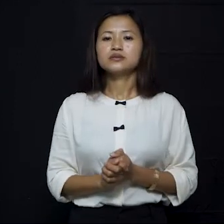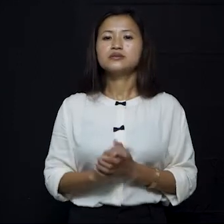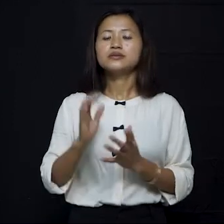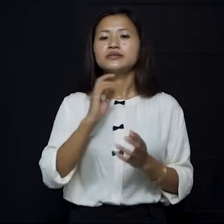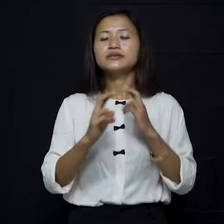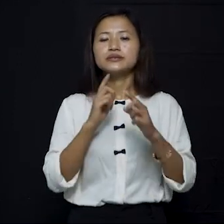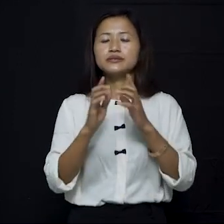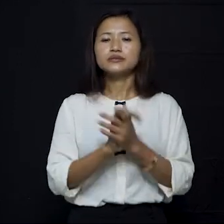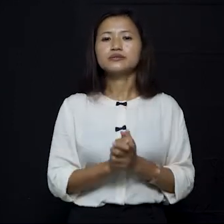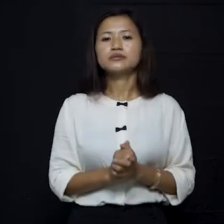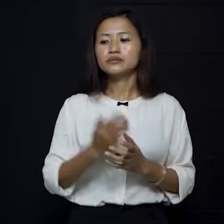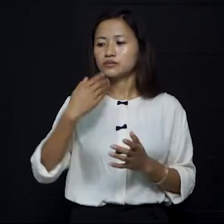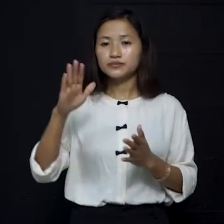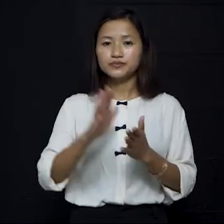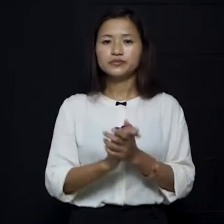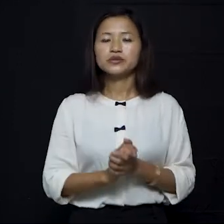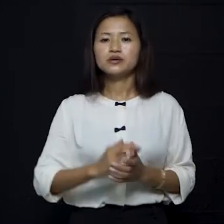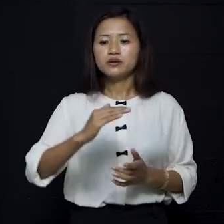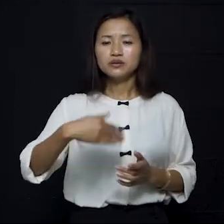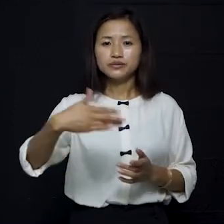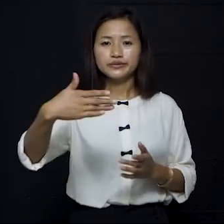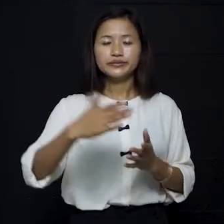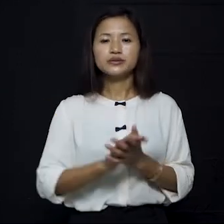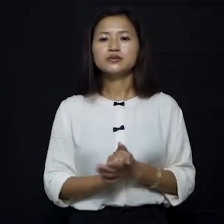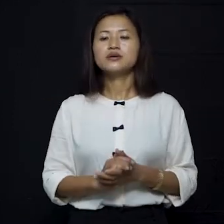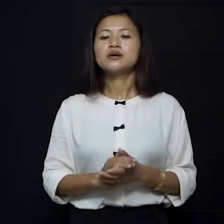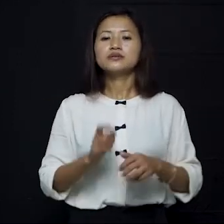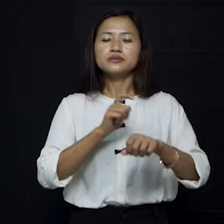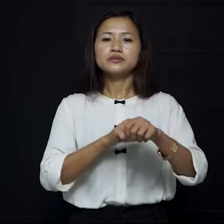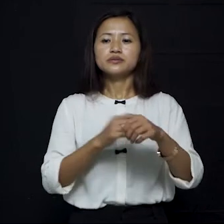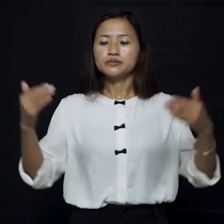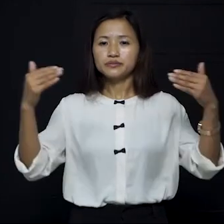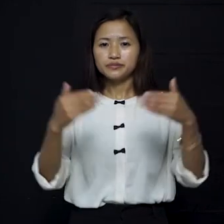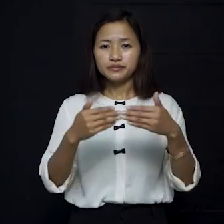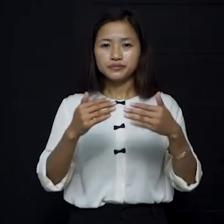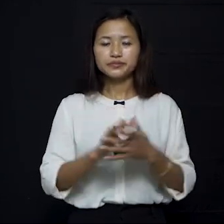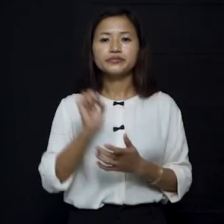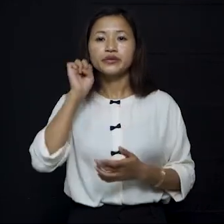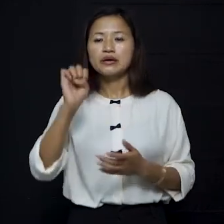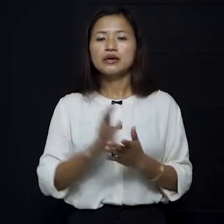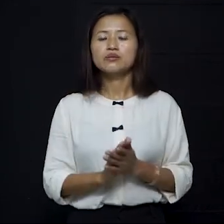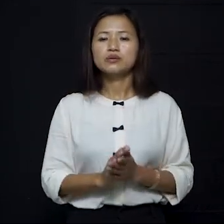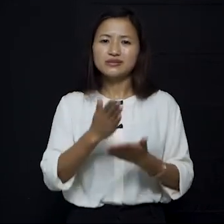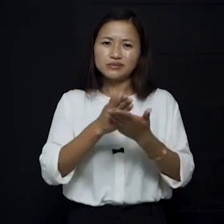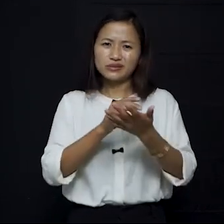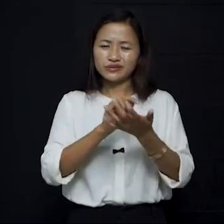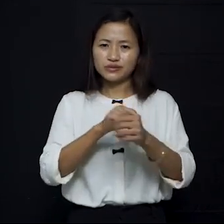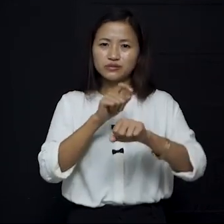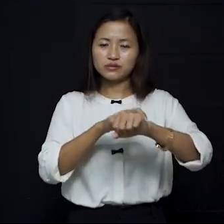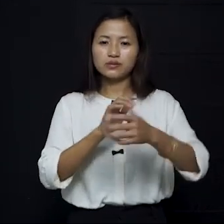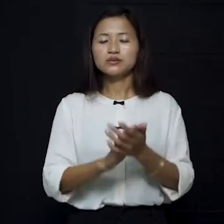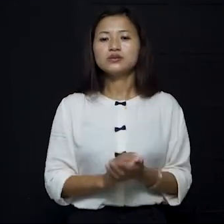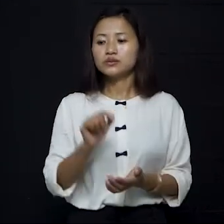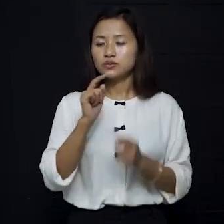an event that was continuing at a point of time when you met him, or a specific time that you want to talk about.